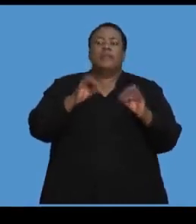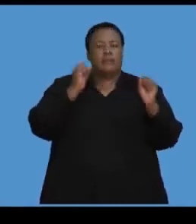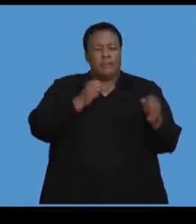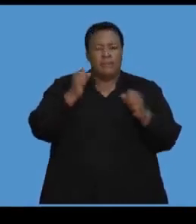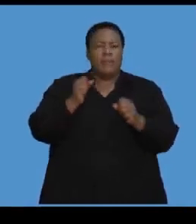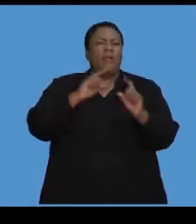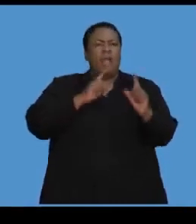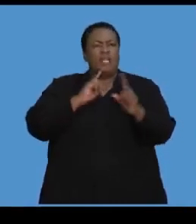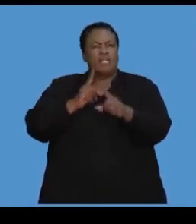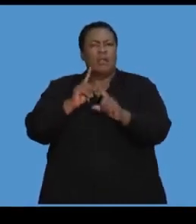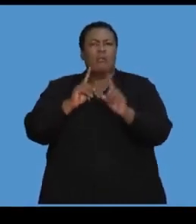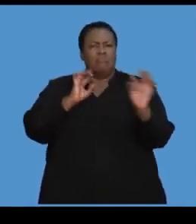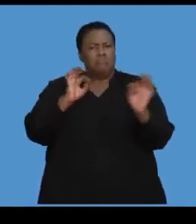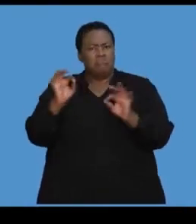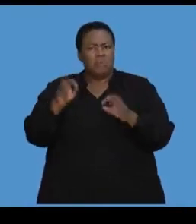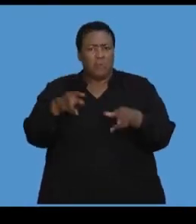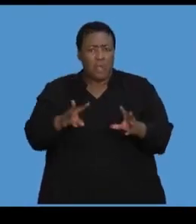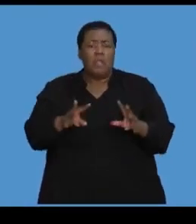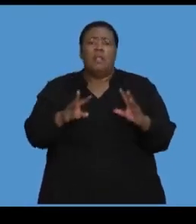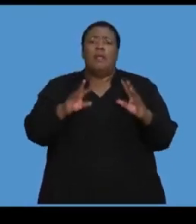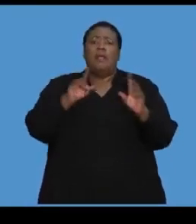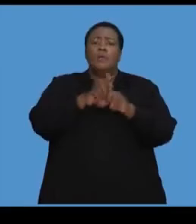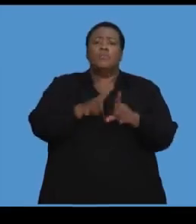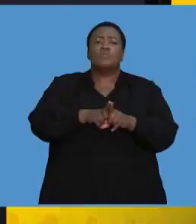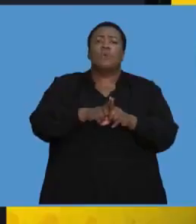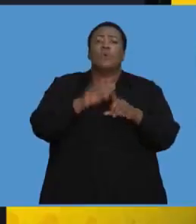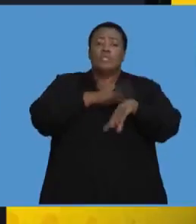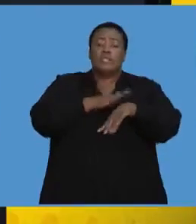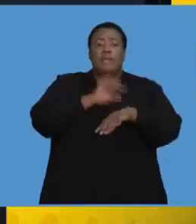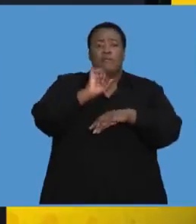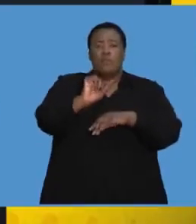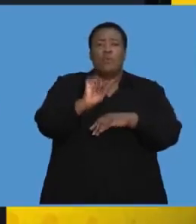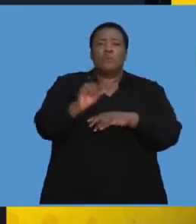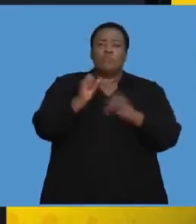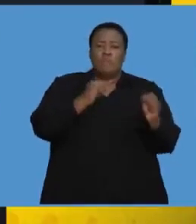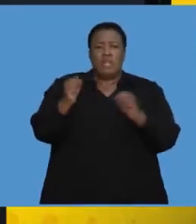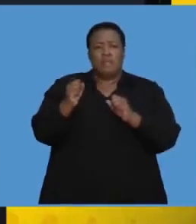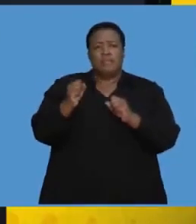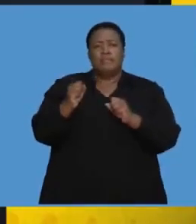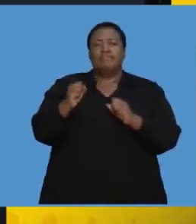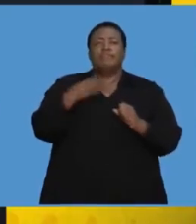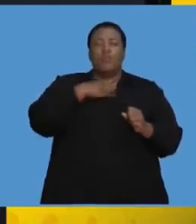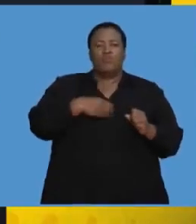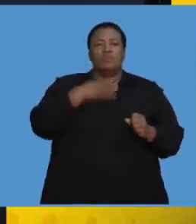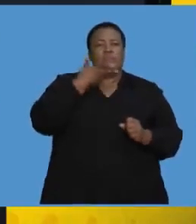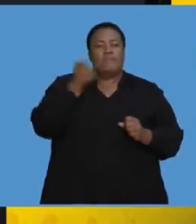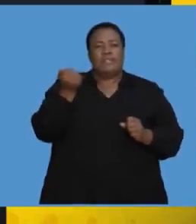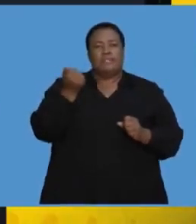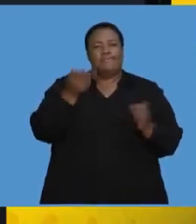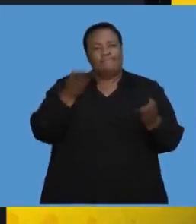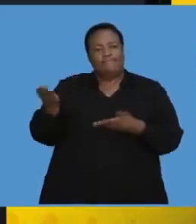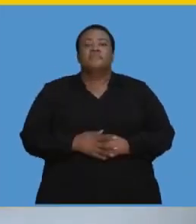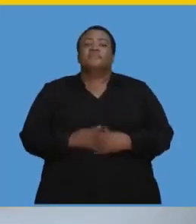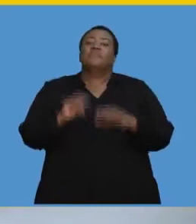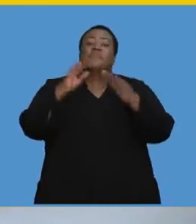question. Manage your time, and I wish you guys nothing but the best. All the best, boys and girls. Over to